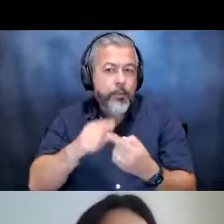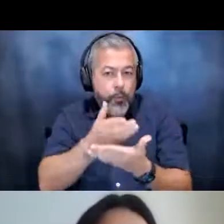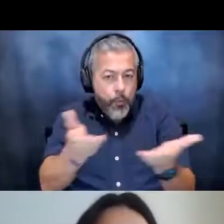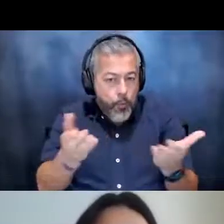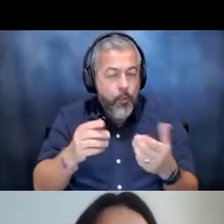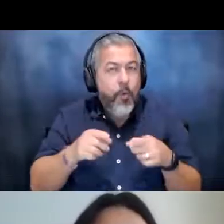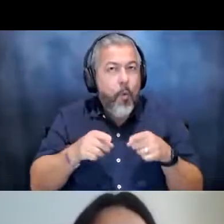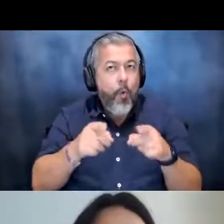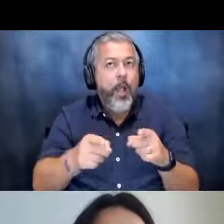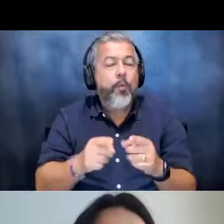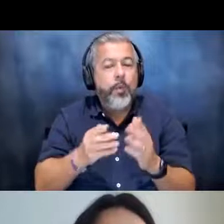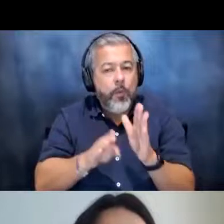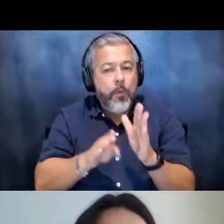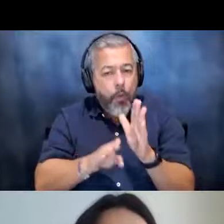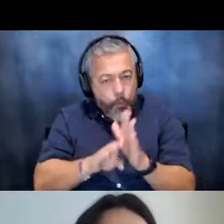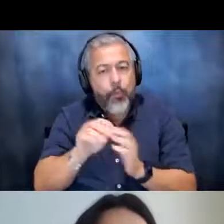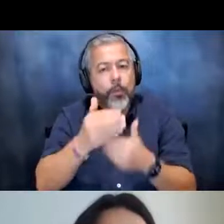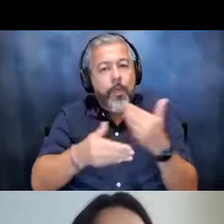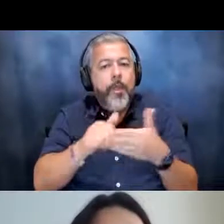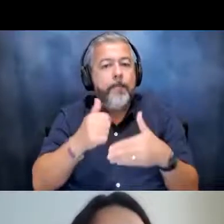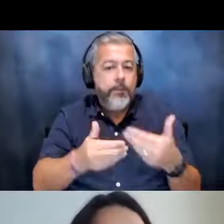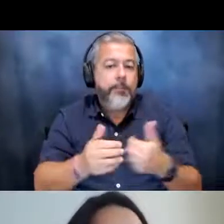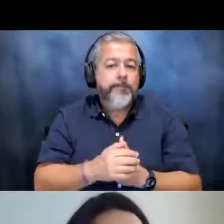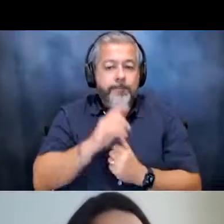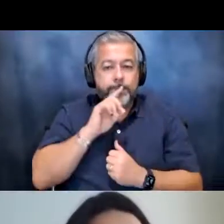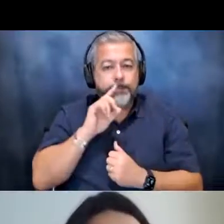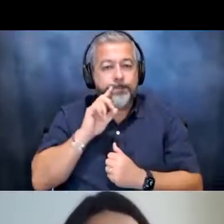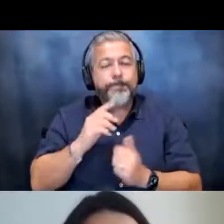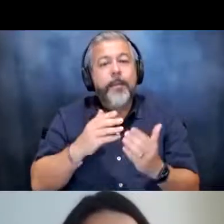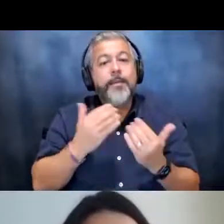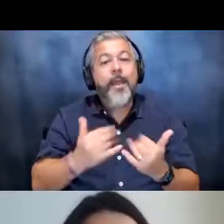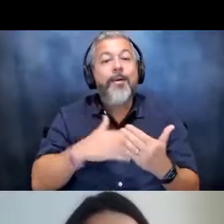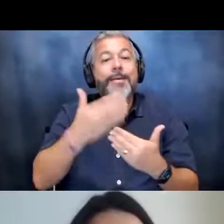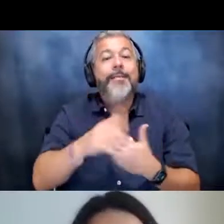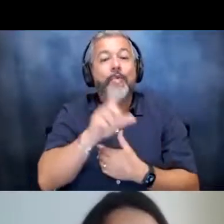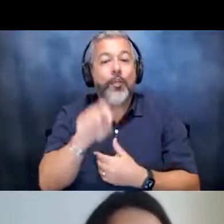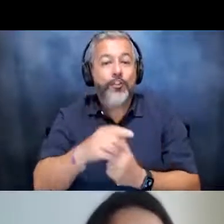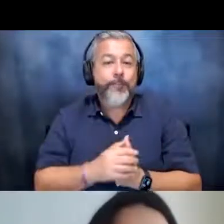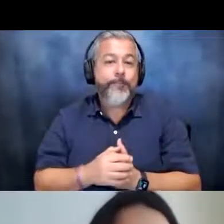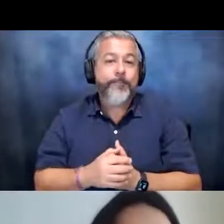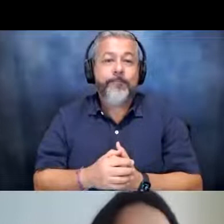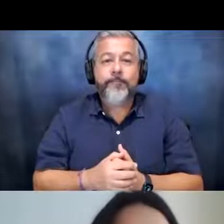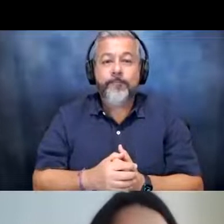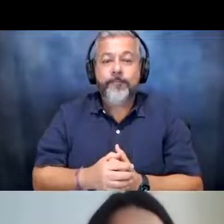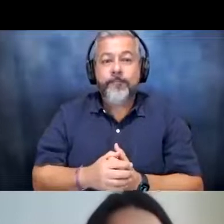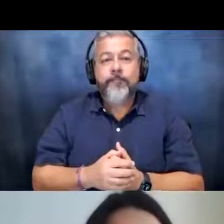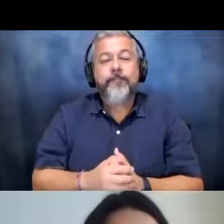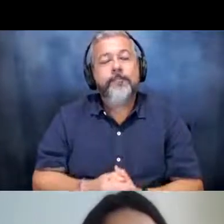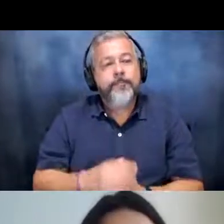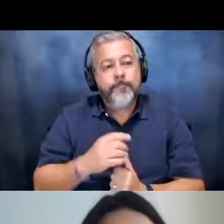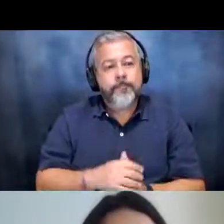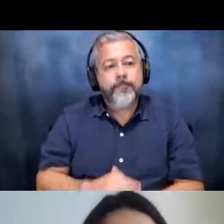process. So with that, we can go ahead into our next question. I believe it's just right after this.